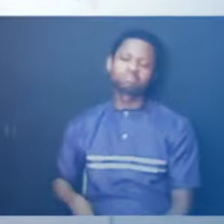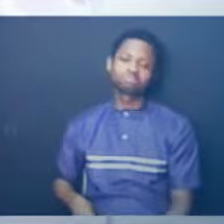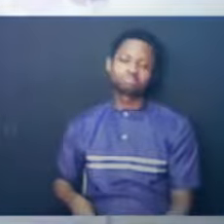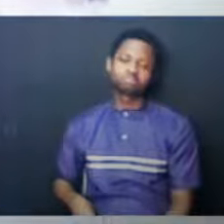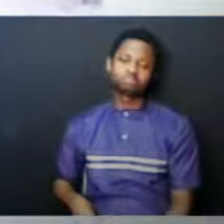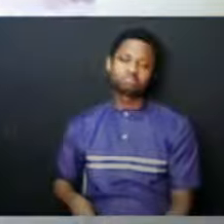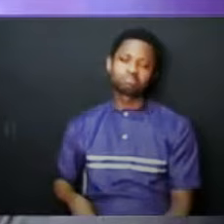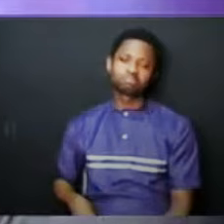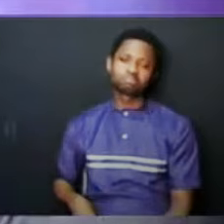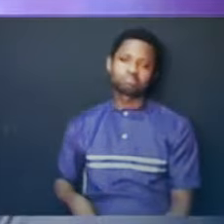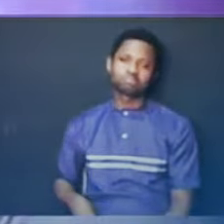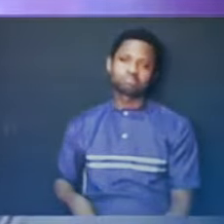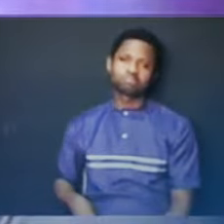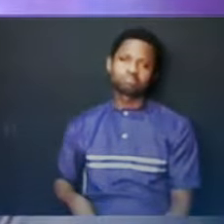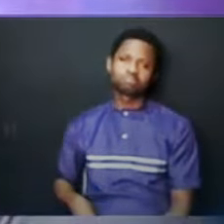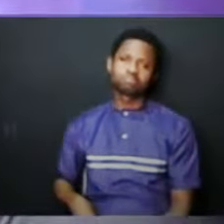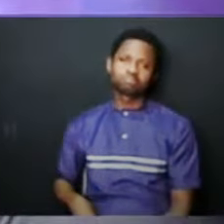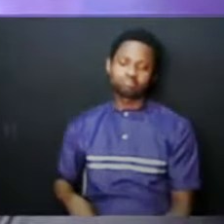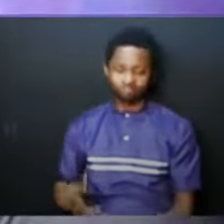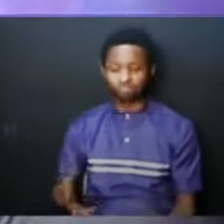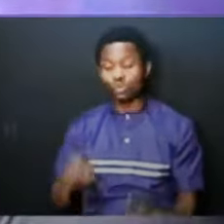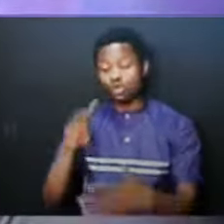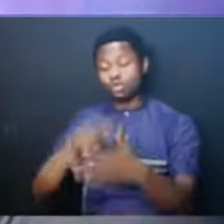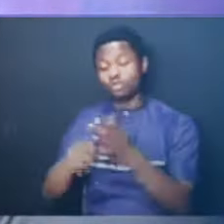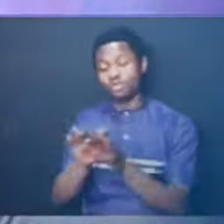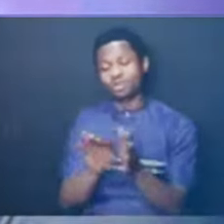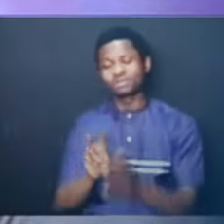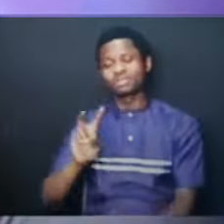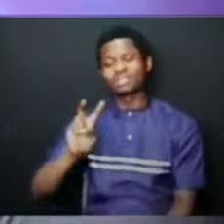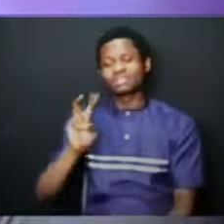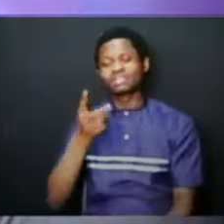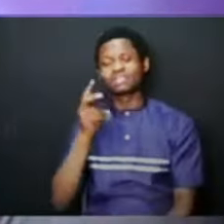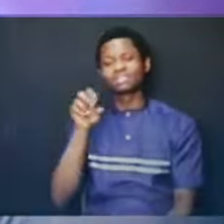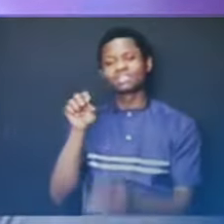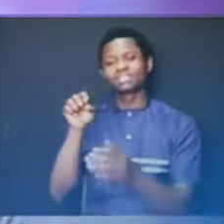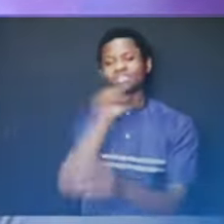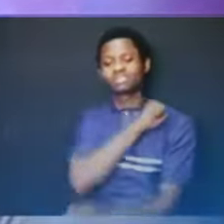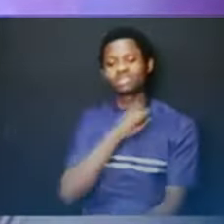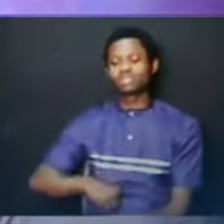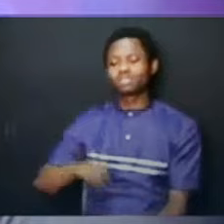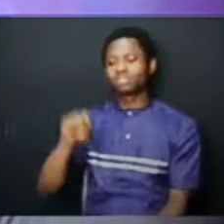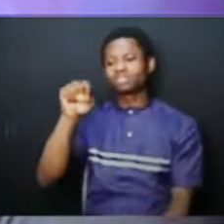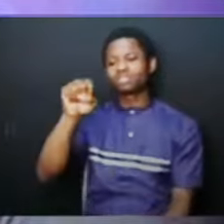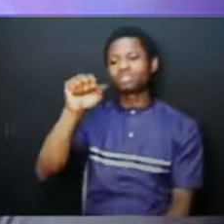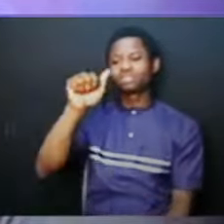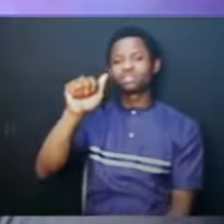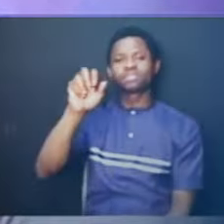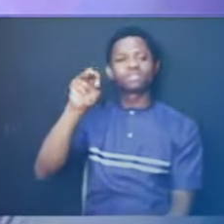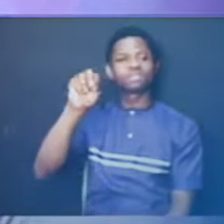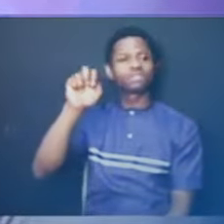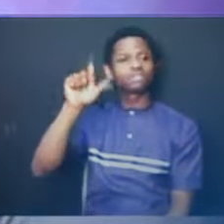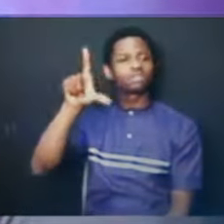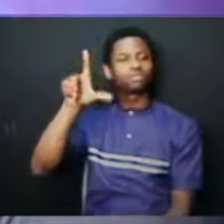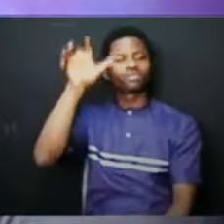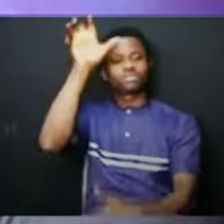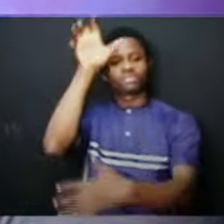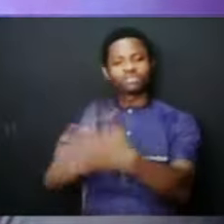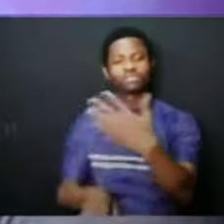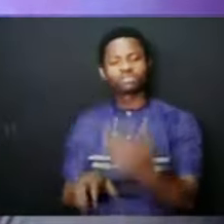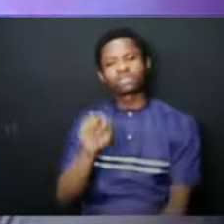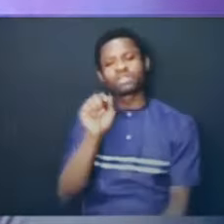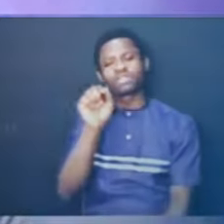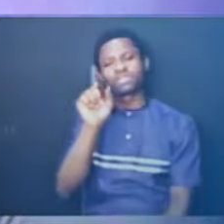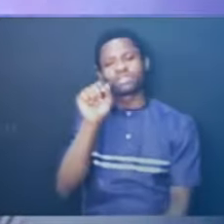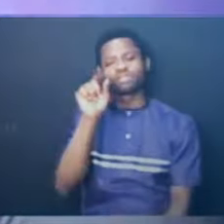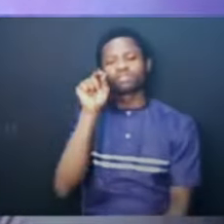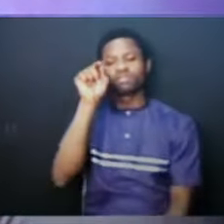na owo baba. Now, so let's read 2 Samuel chapter 11. Let's take verse 27. In fact, it's the last verse